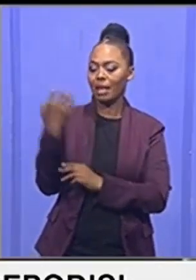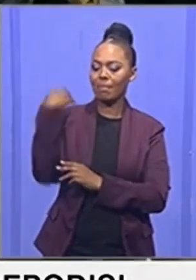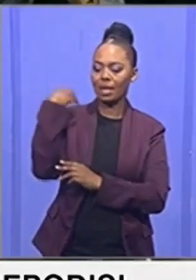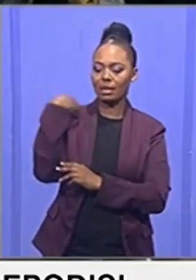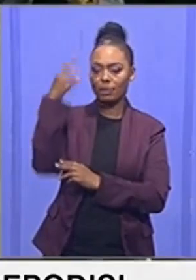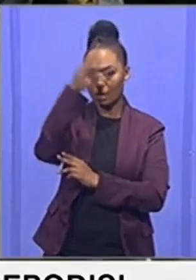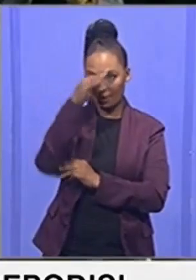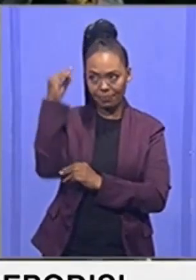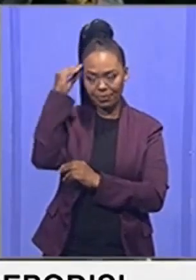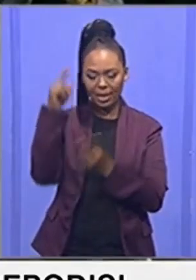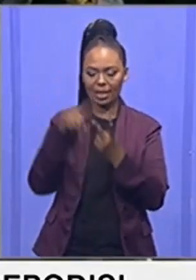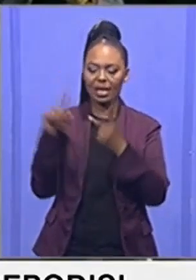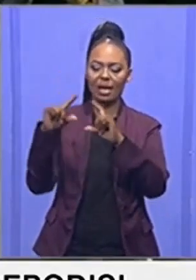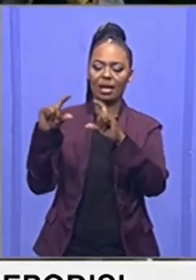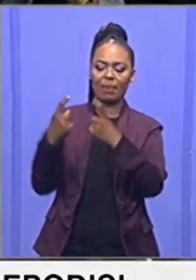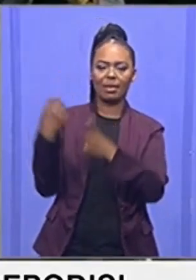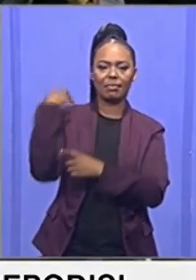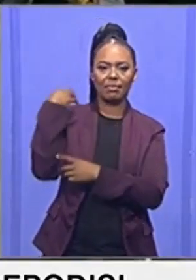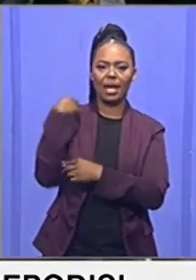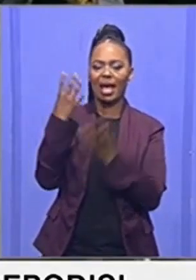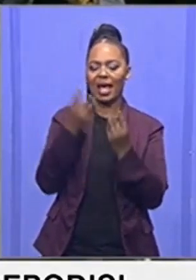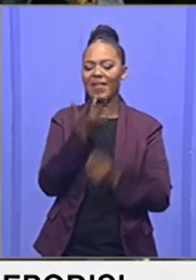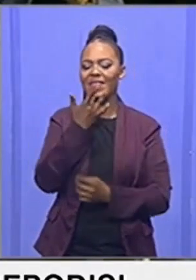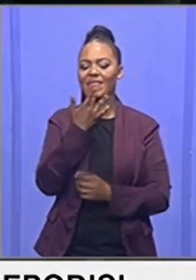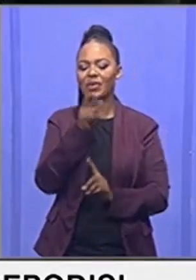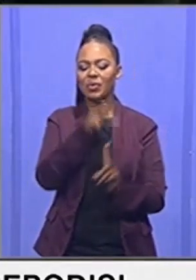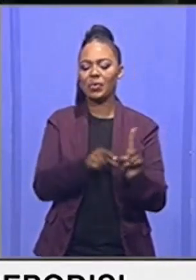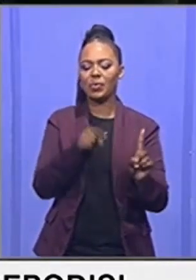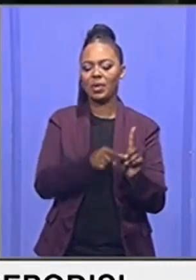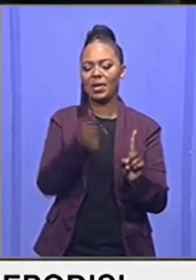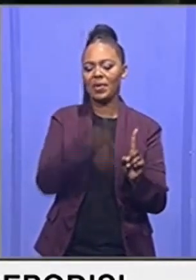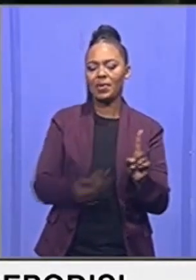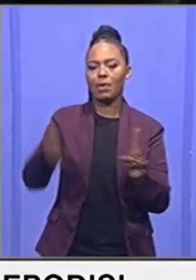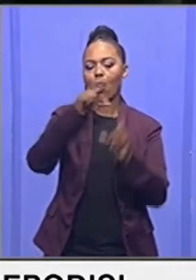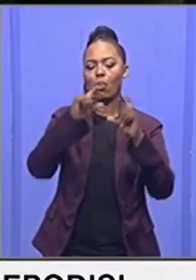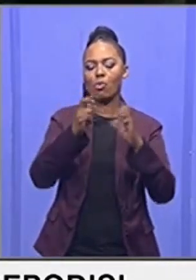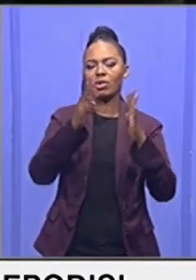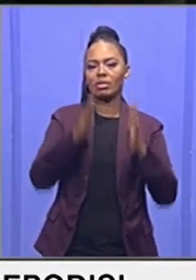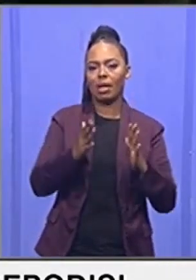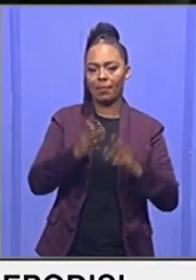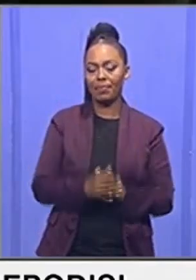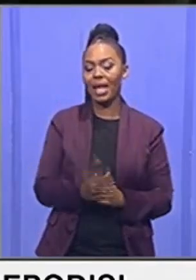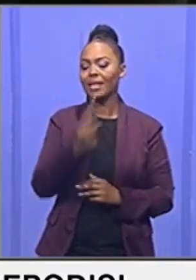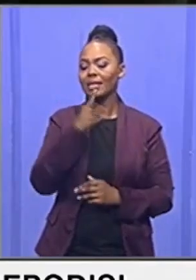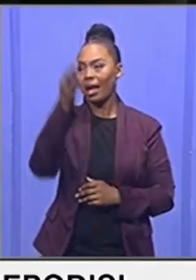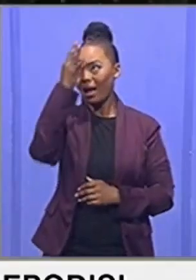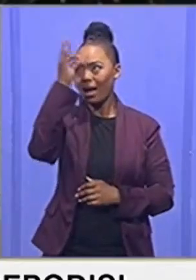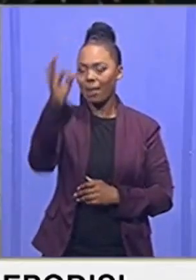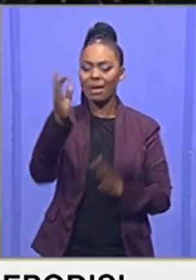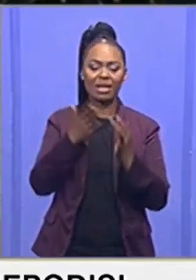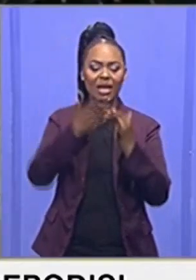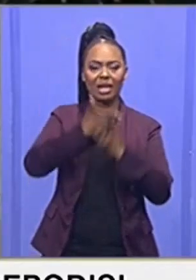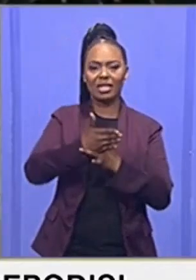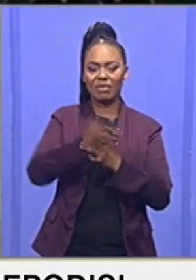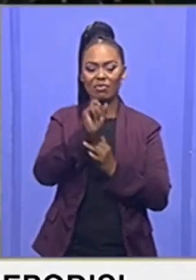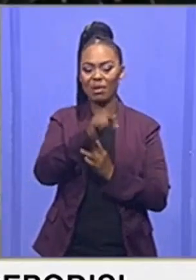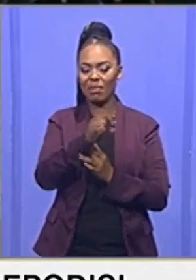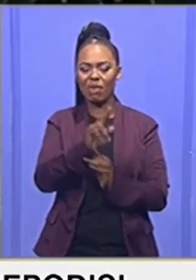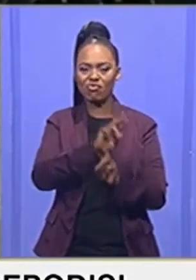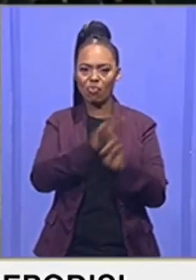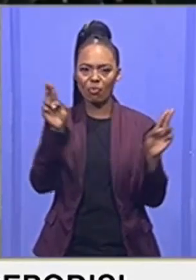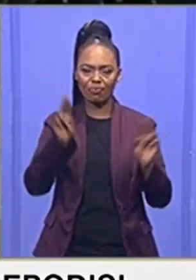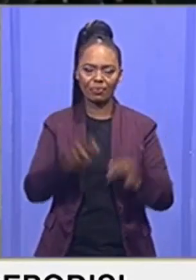ba sentse bana le dithata tsa go thapa mokaedi gona le boikuelo ja gore puso ga ya tshwanela go itshunya nko mo lephateng leno